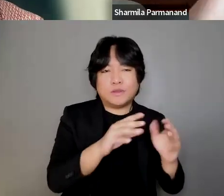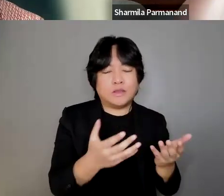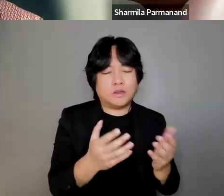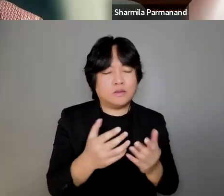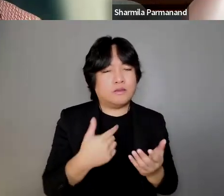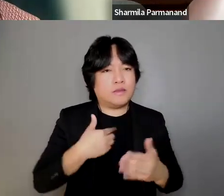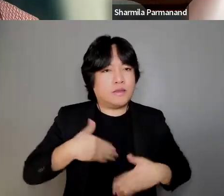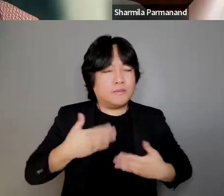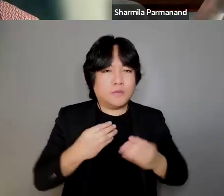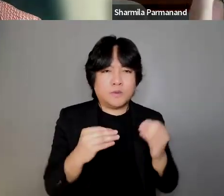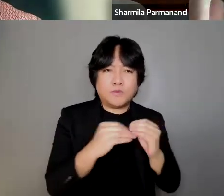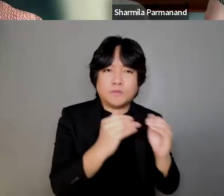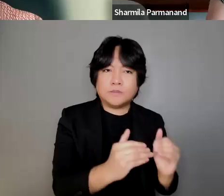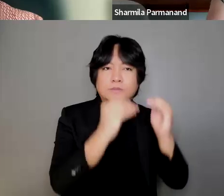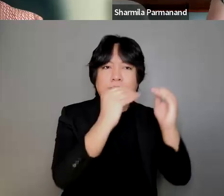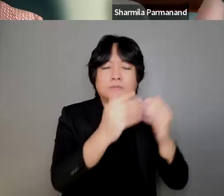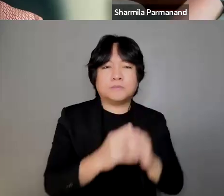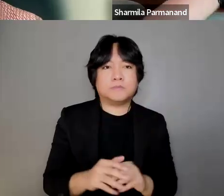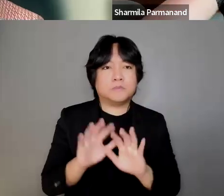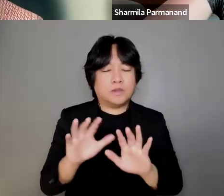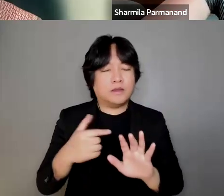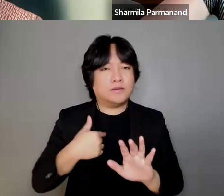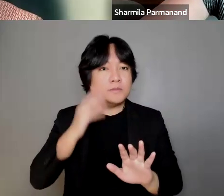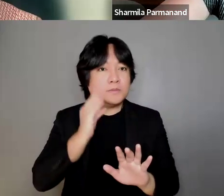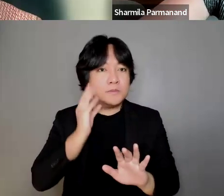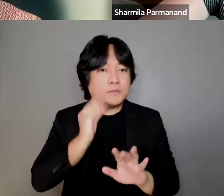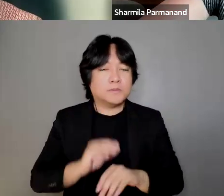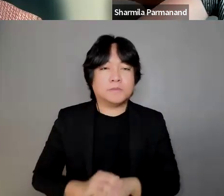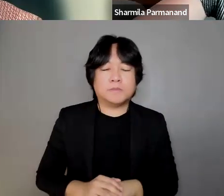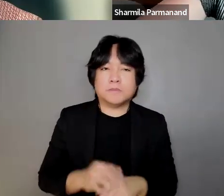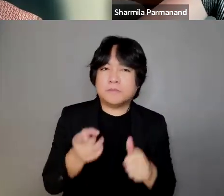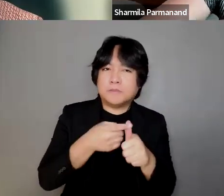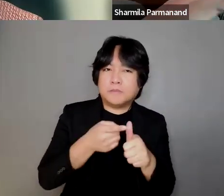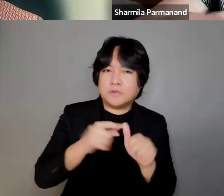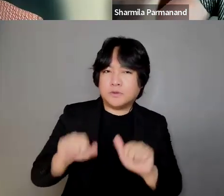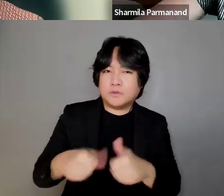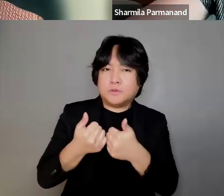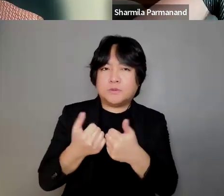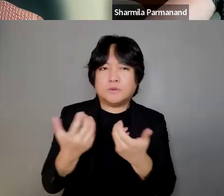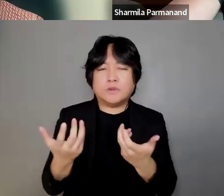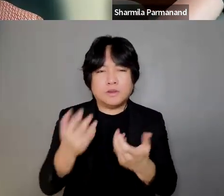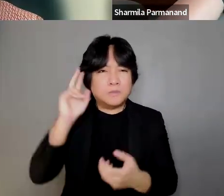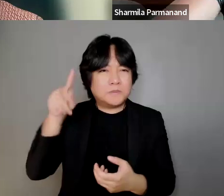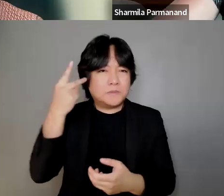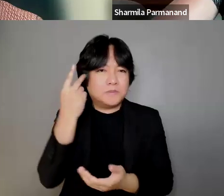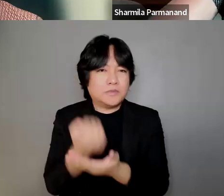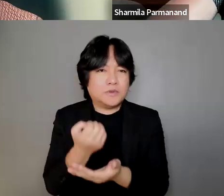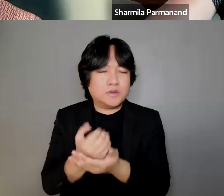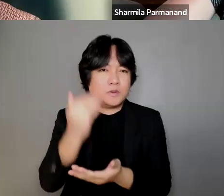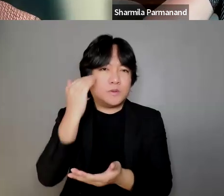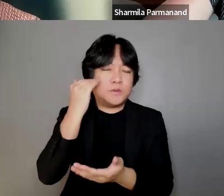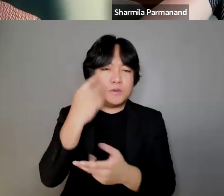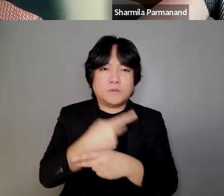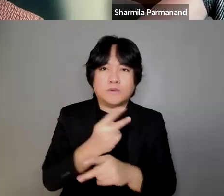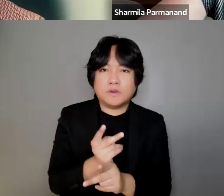interrogate. But what I have encountered first is, I think the biggest challenge is the whole political economy of knowledge